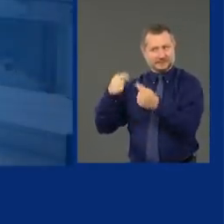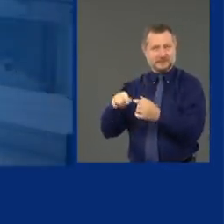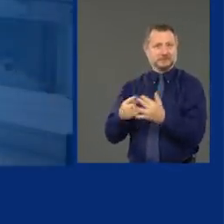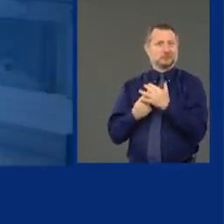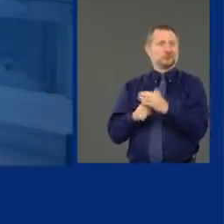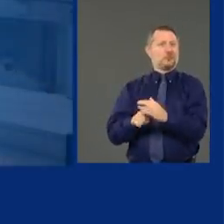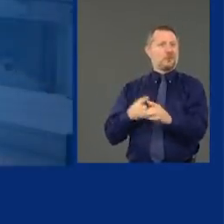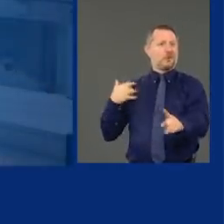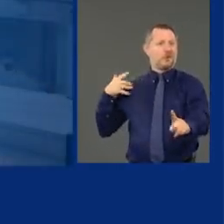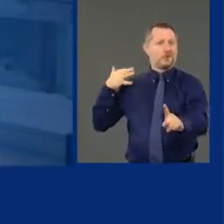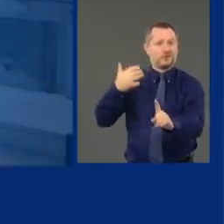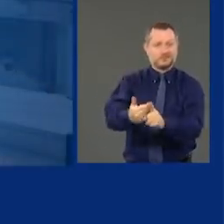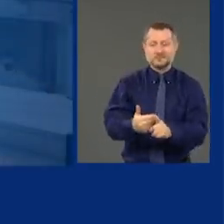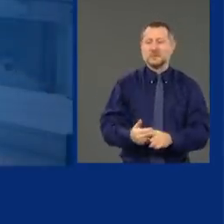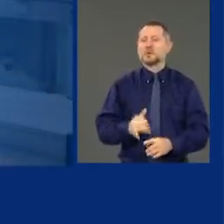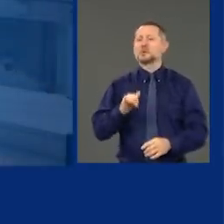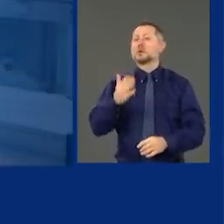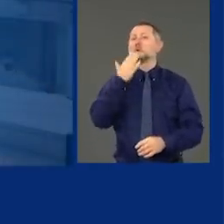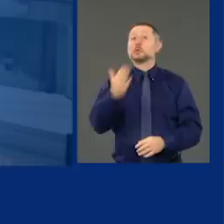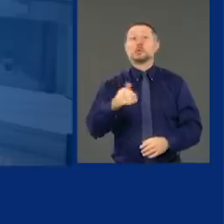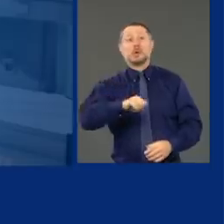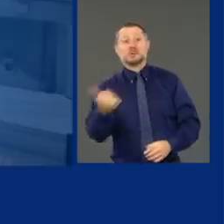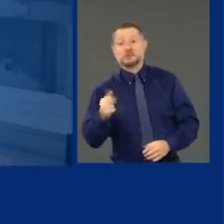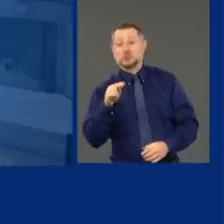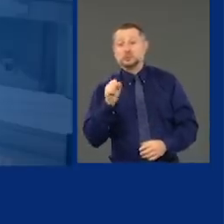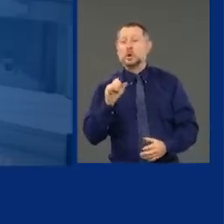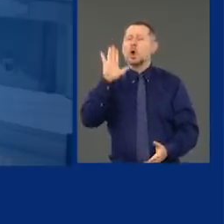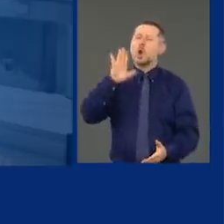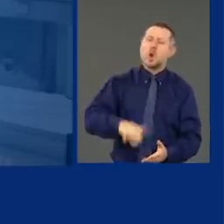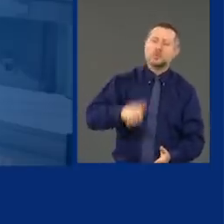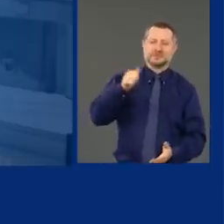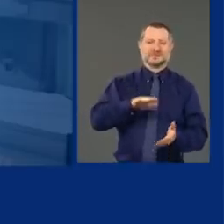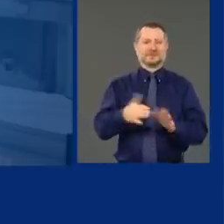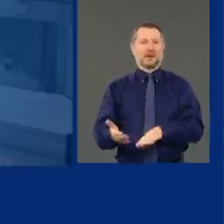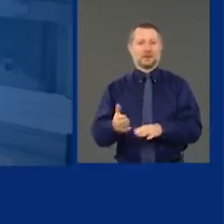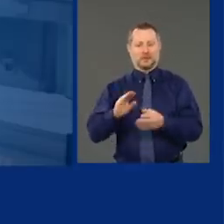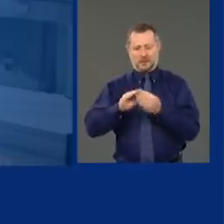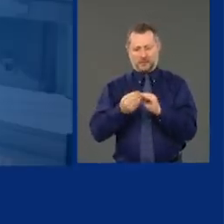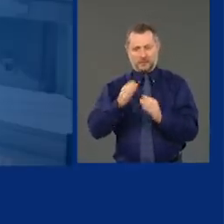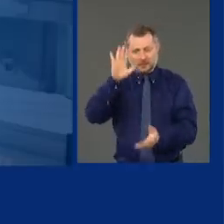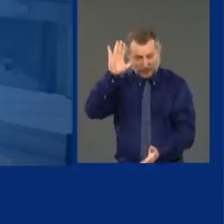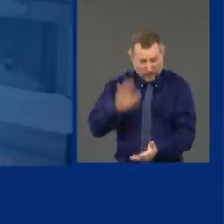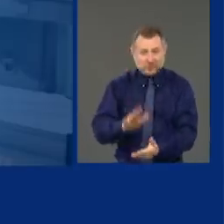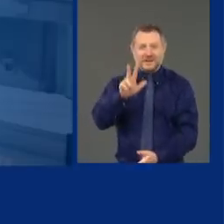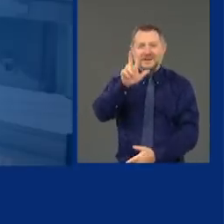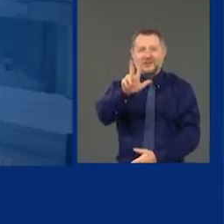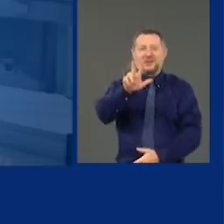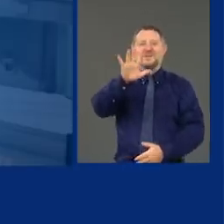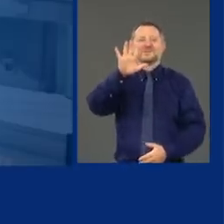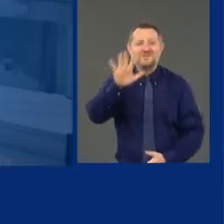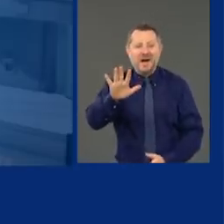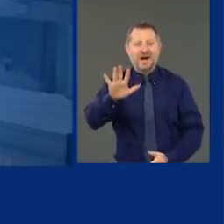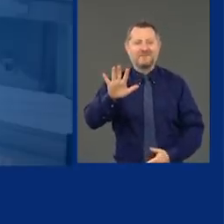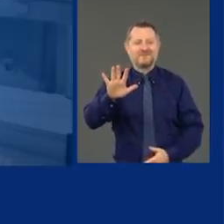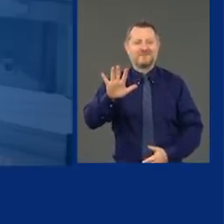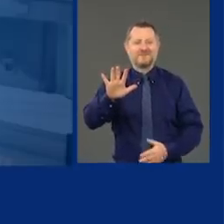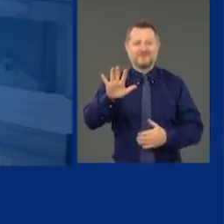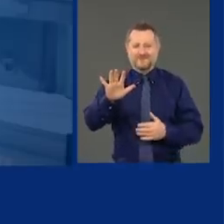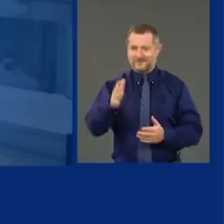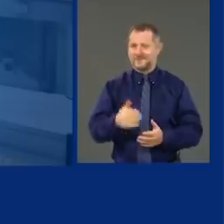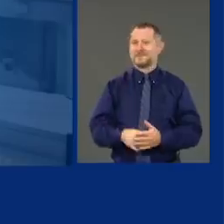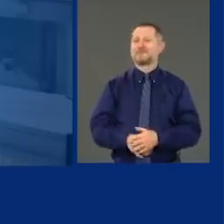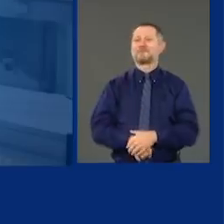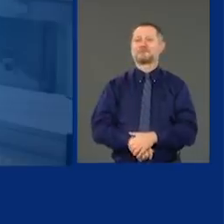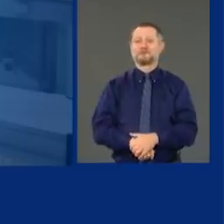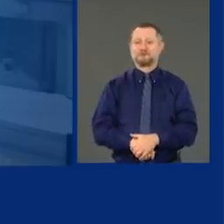and really good news, we have the lowest death rate. It's down to 35. I've been asking